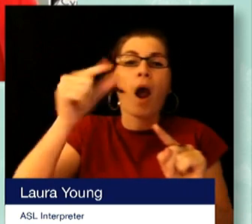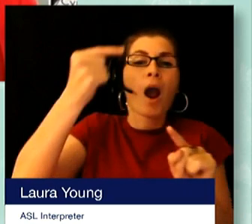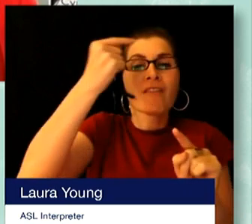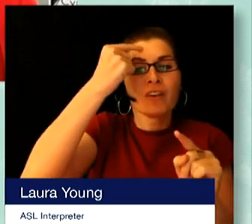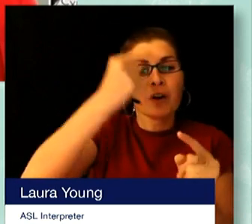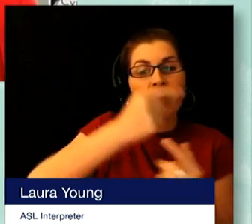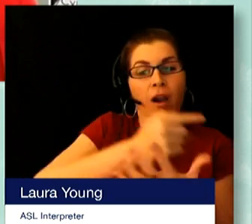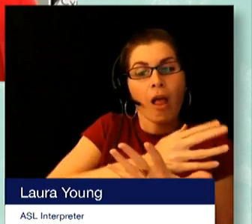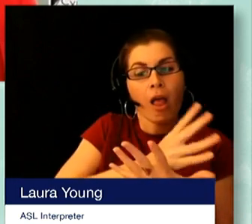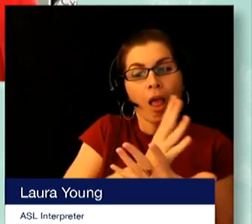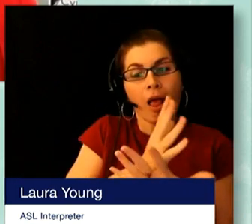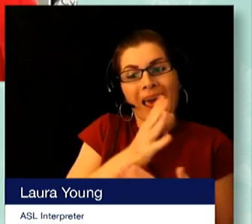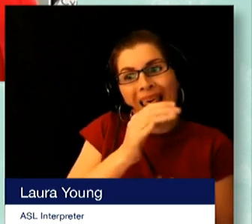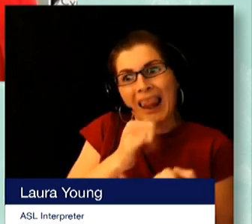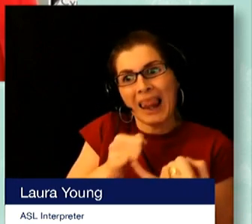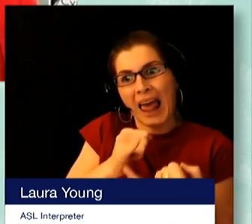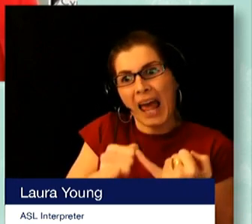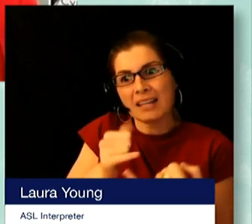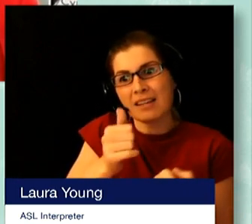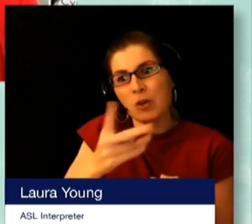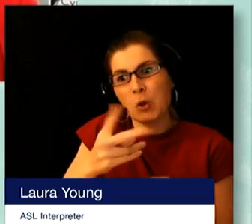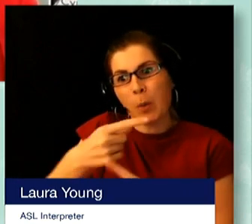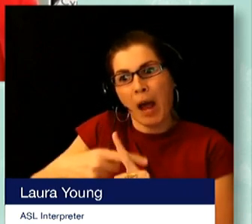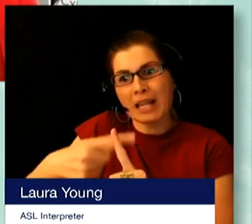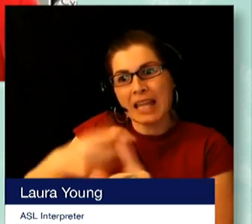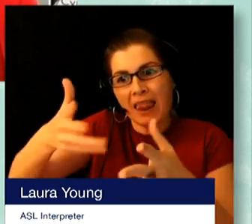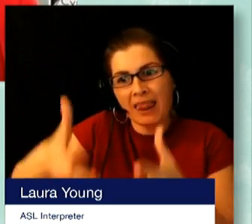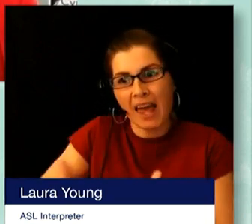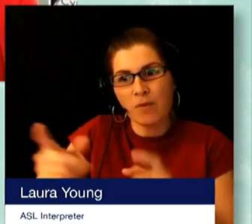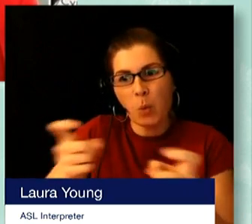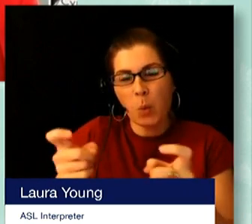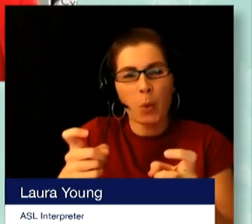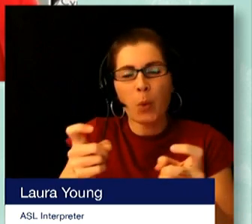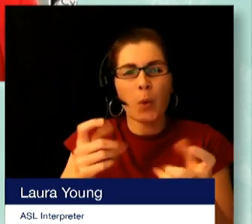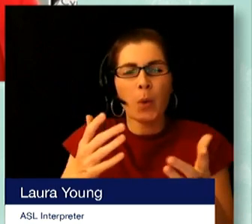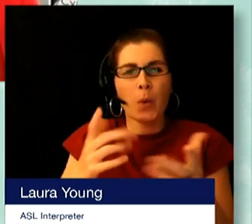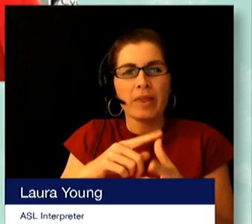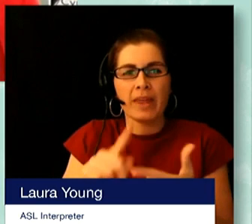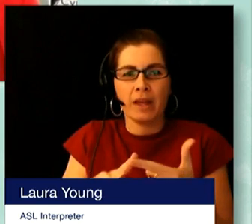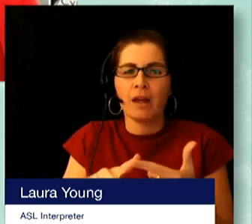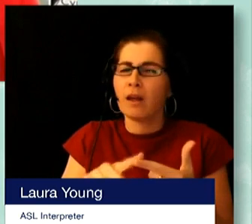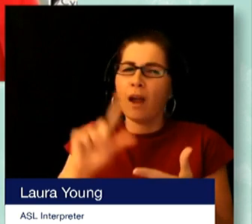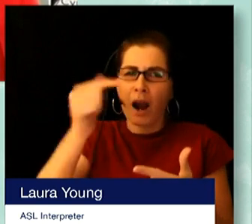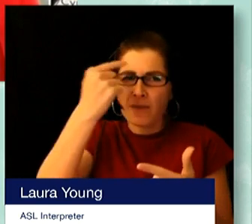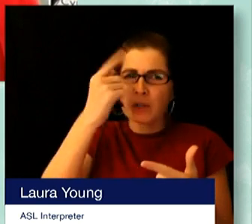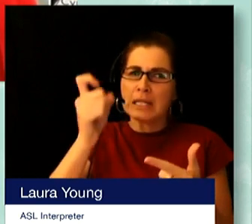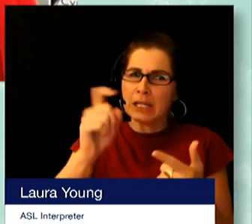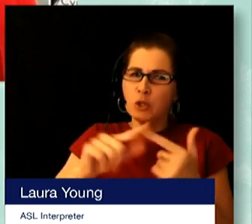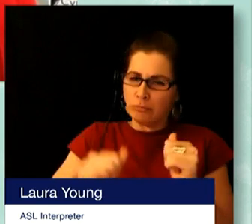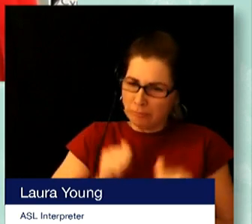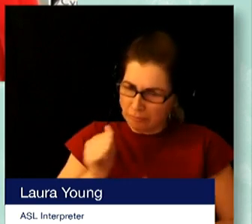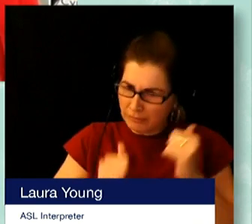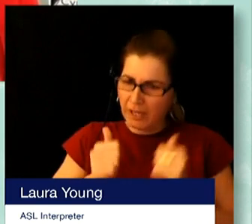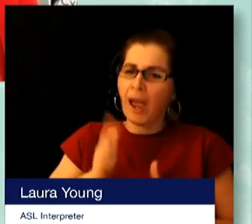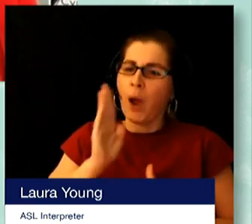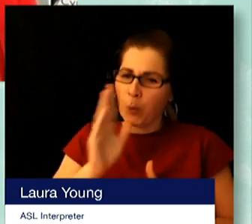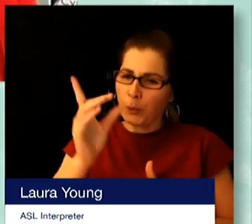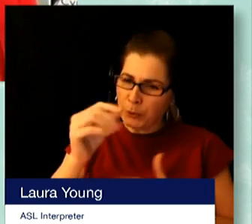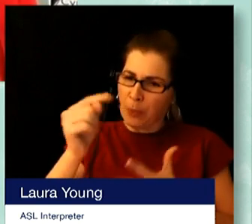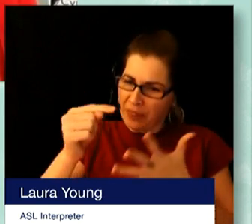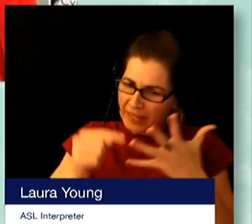to be something that happens early on in a governor's term for thousands of people. Governors need to step up and say that they're going to do this.